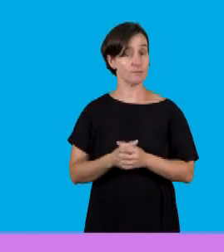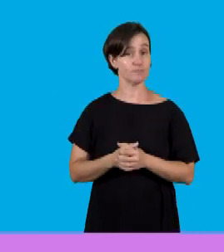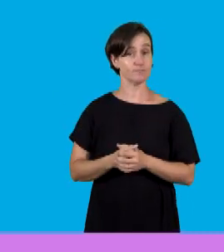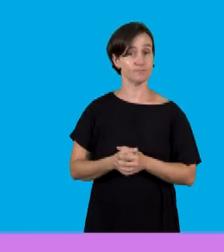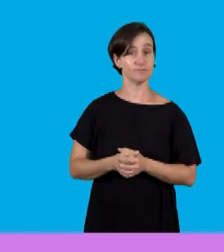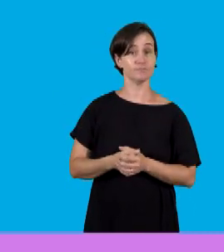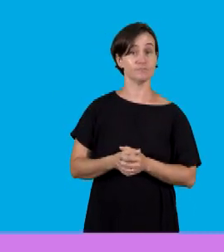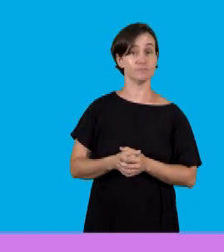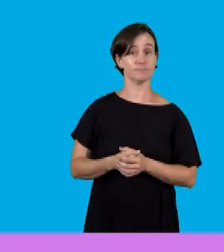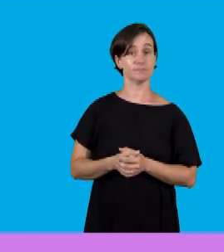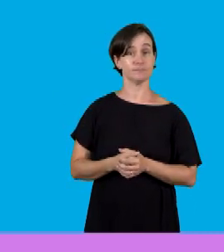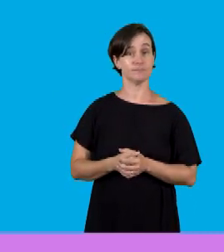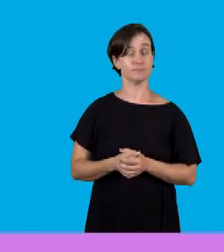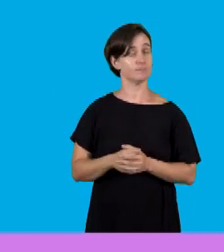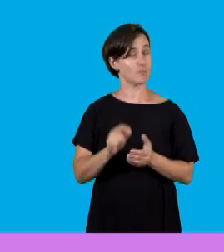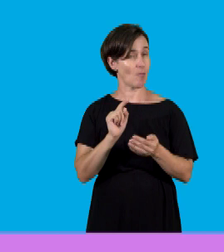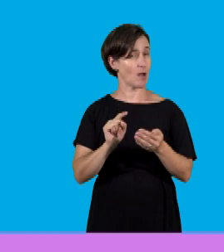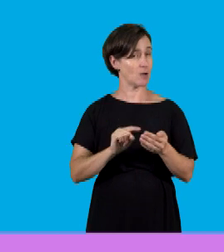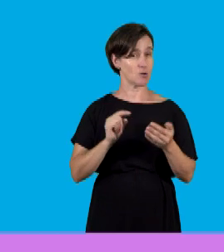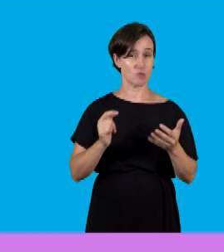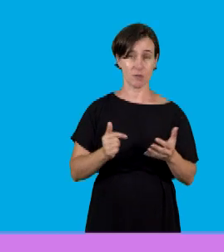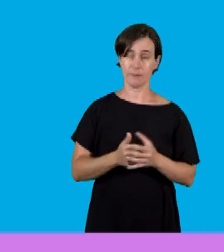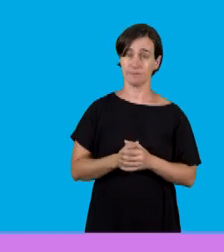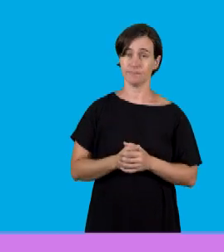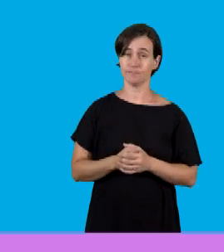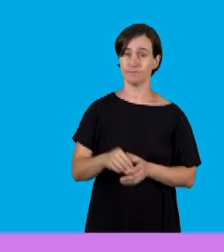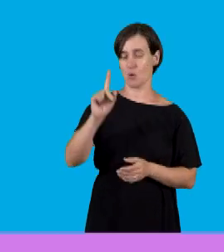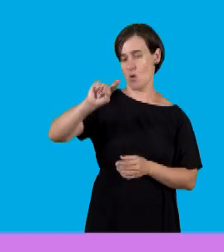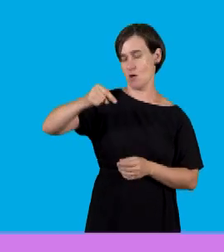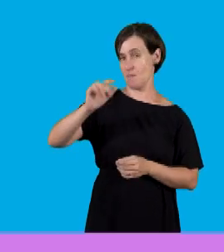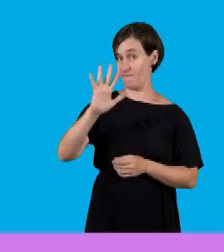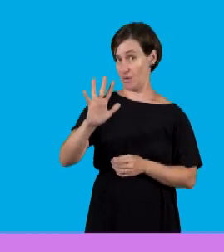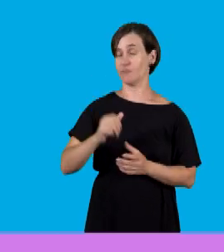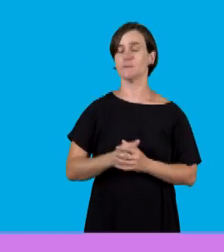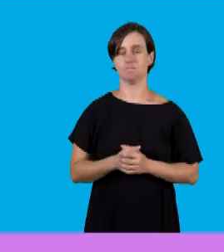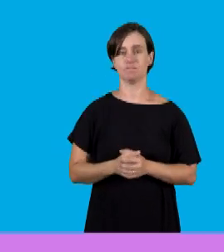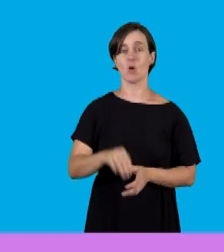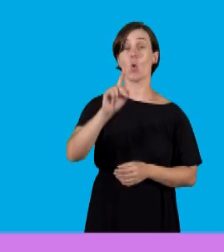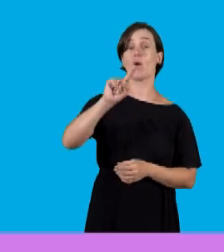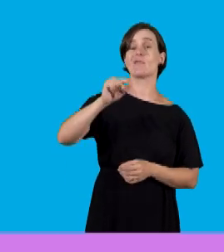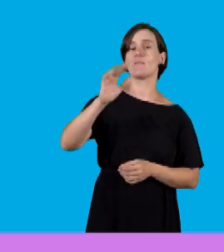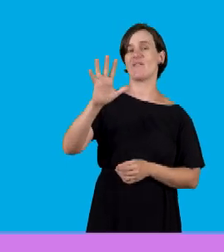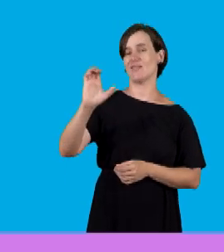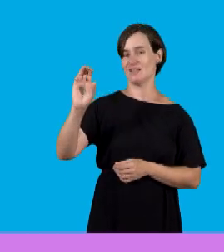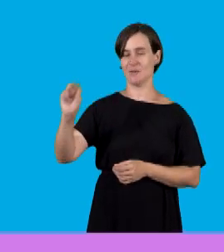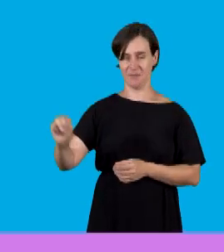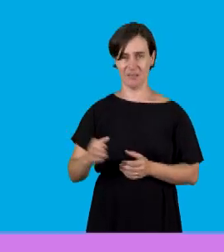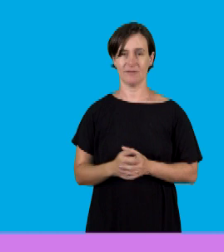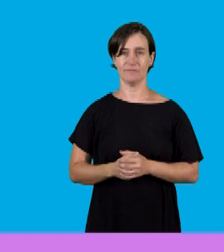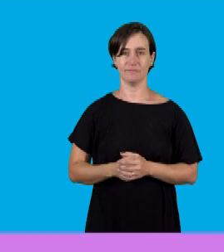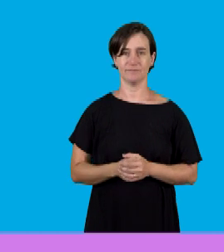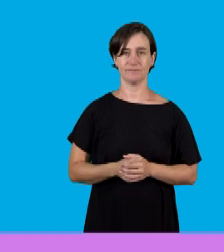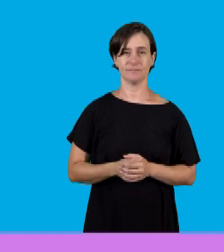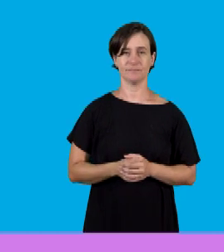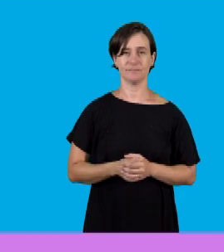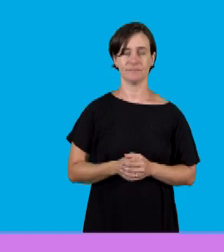us 15 divided by 10 will give us 1.5. So it's 1.5